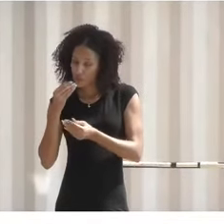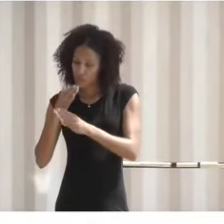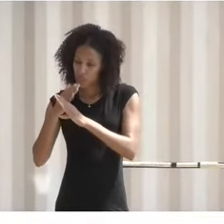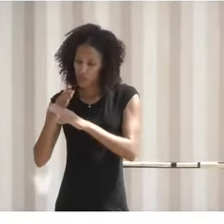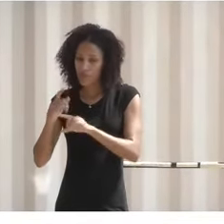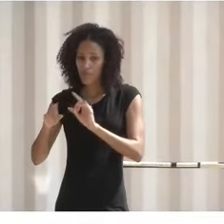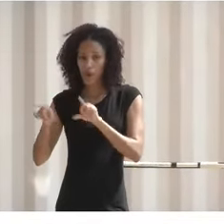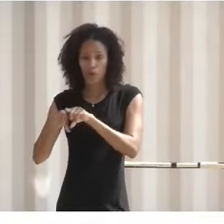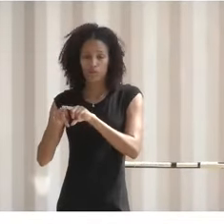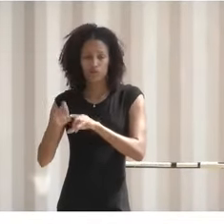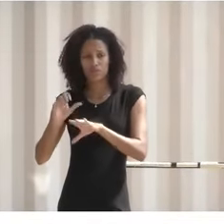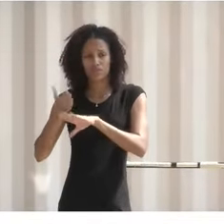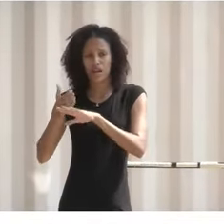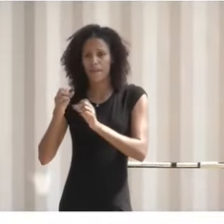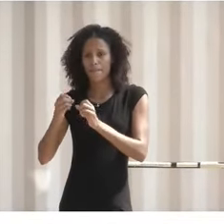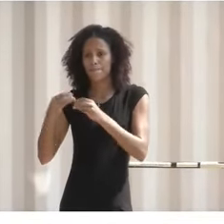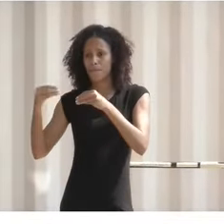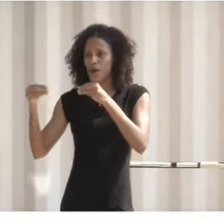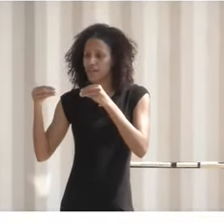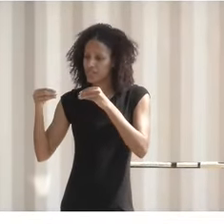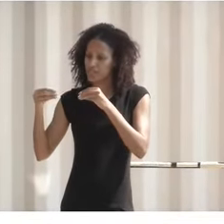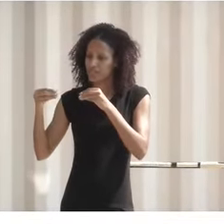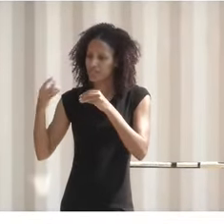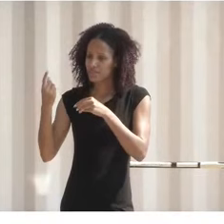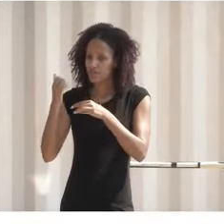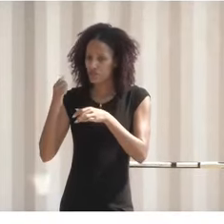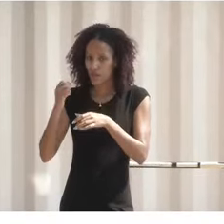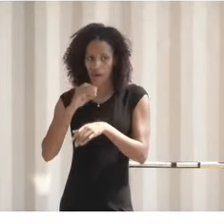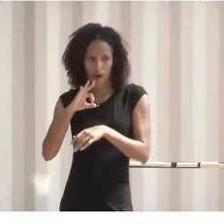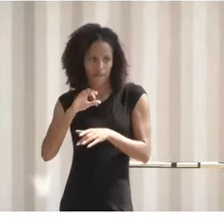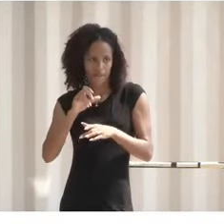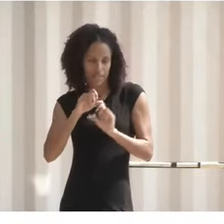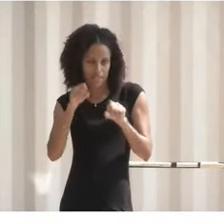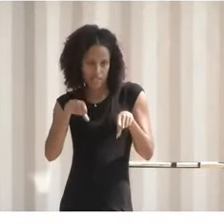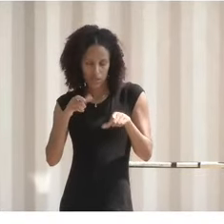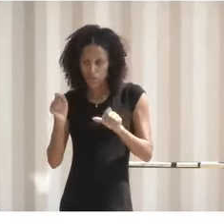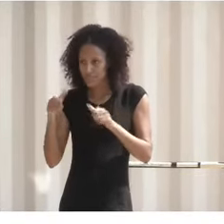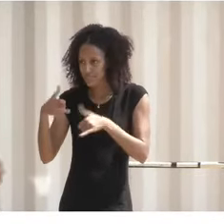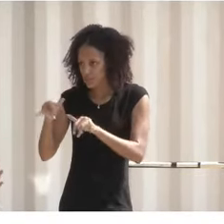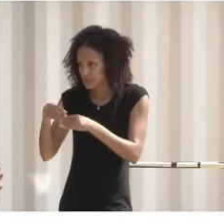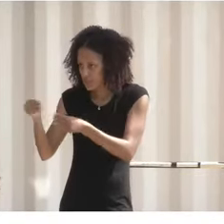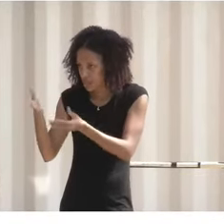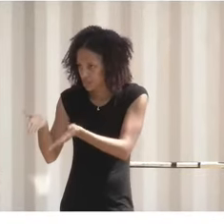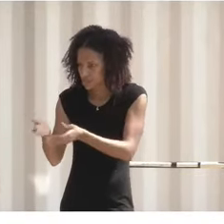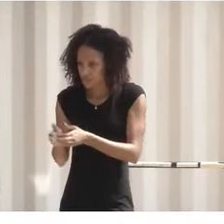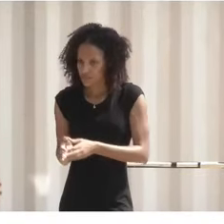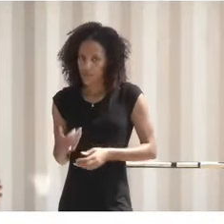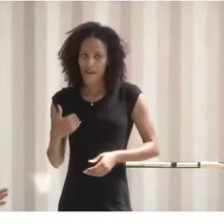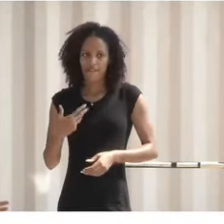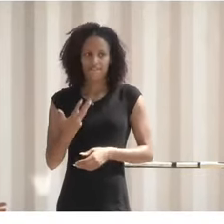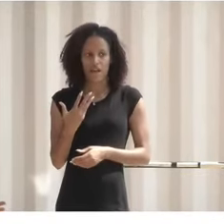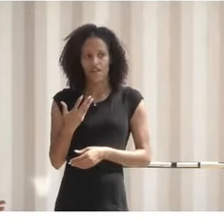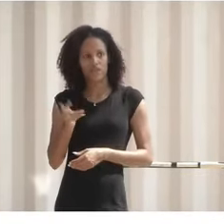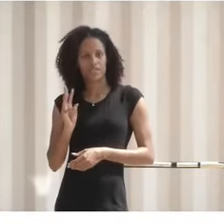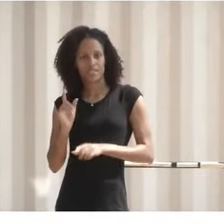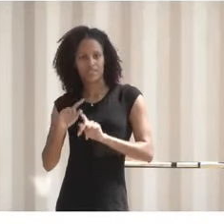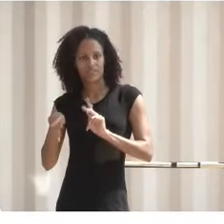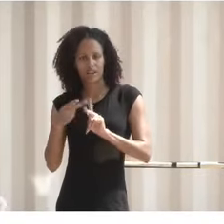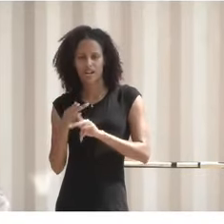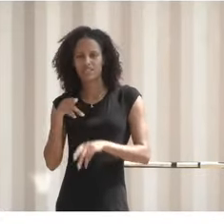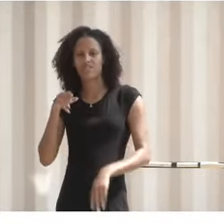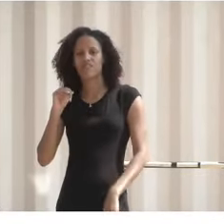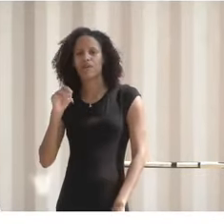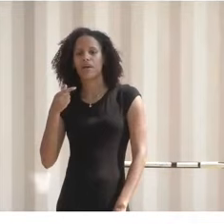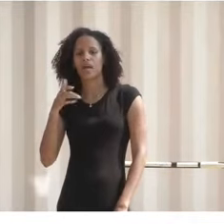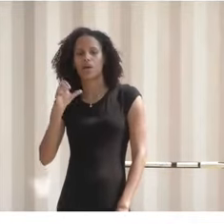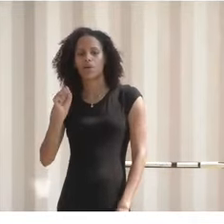create market niches, right? You've got something to sell off season. And if you get like 5 or 6 different grafted types of mangoes, you've got